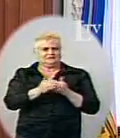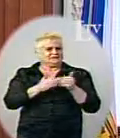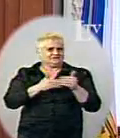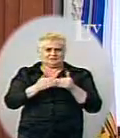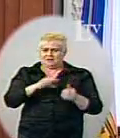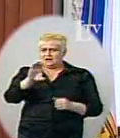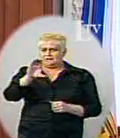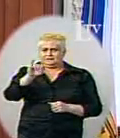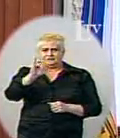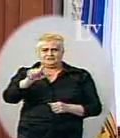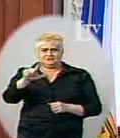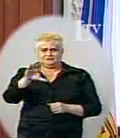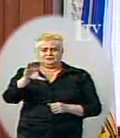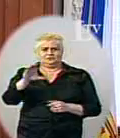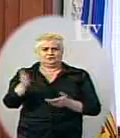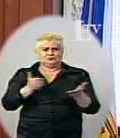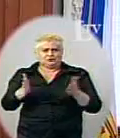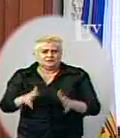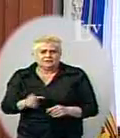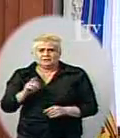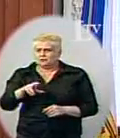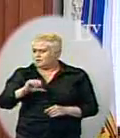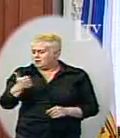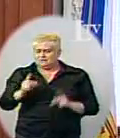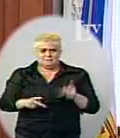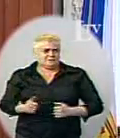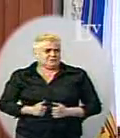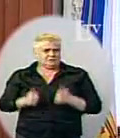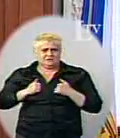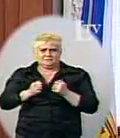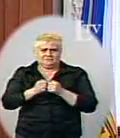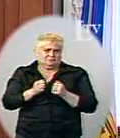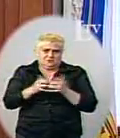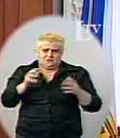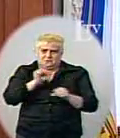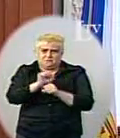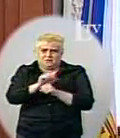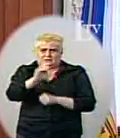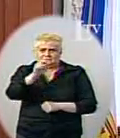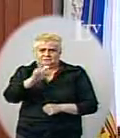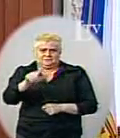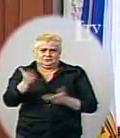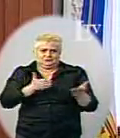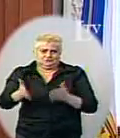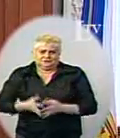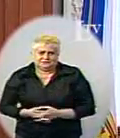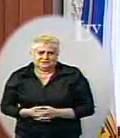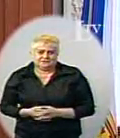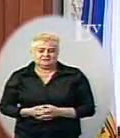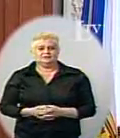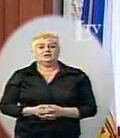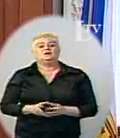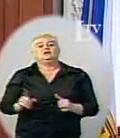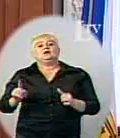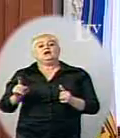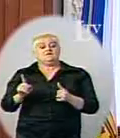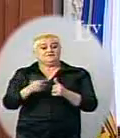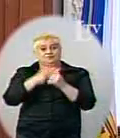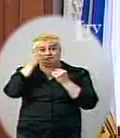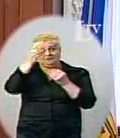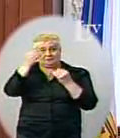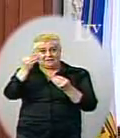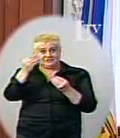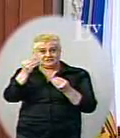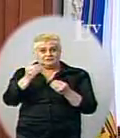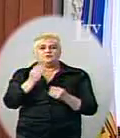as for hundreds of thousands of their fellow citizens. The first details of this new approach will be released